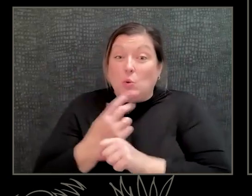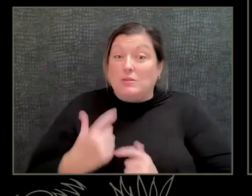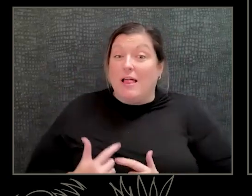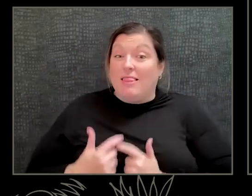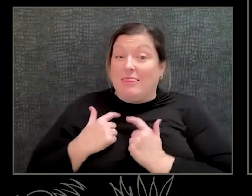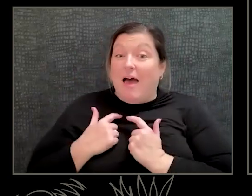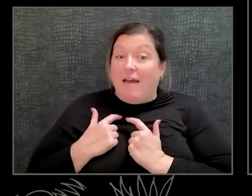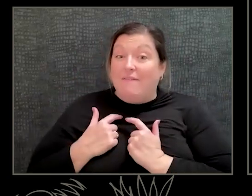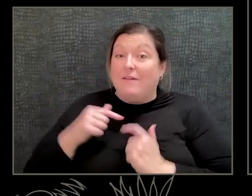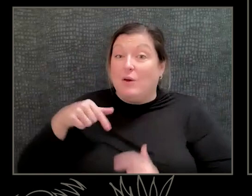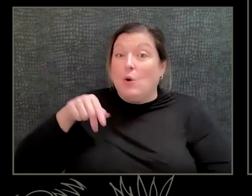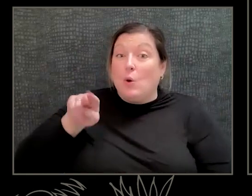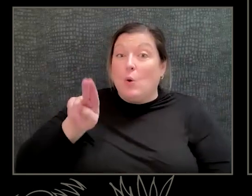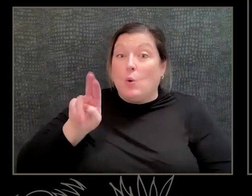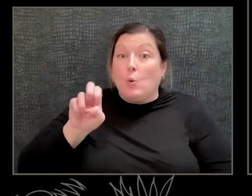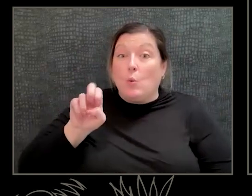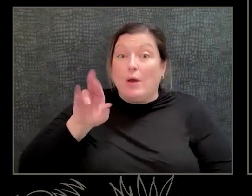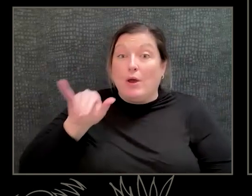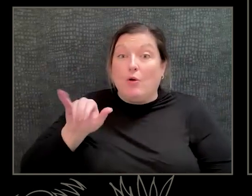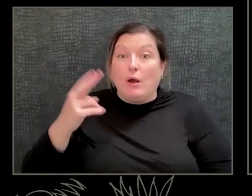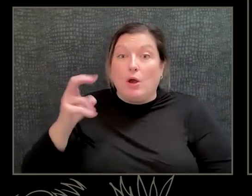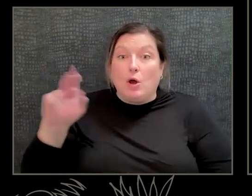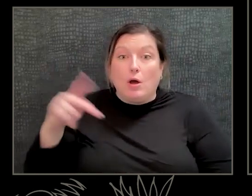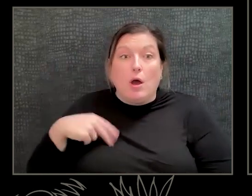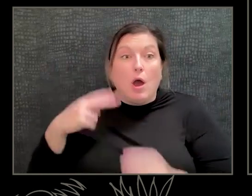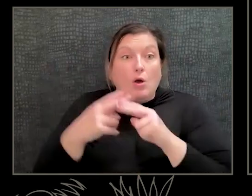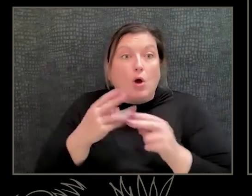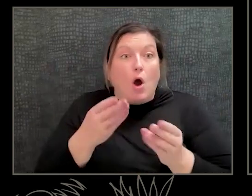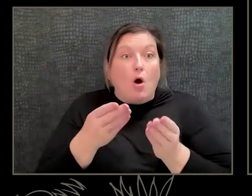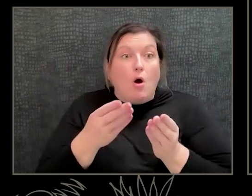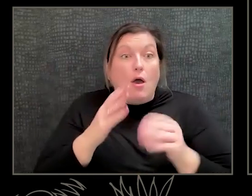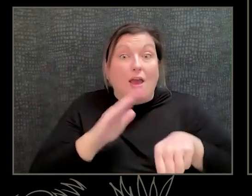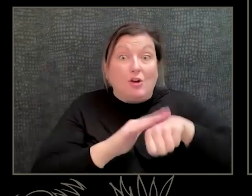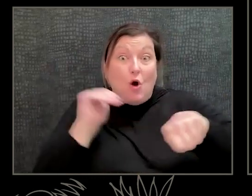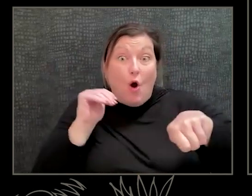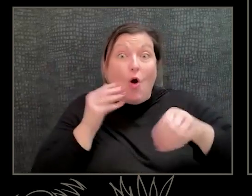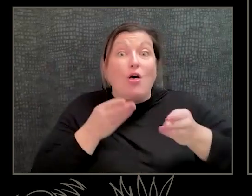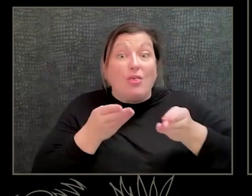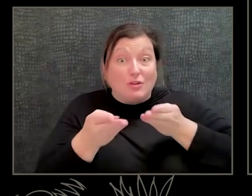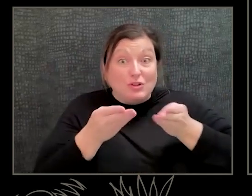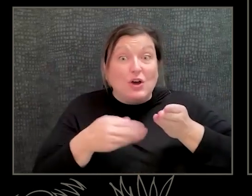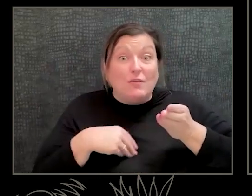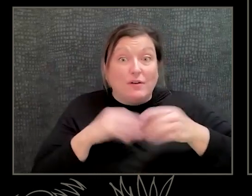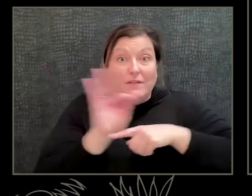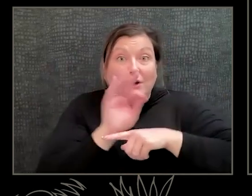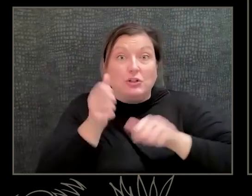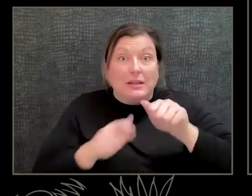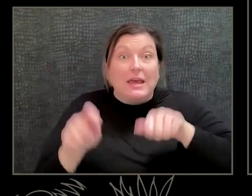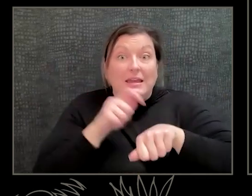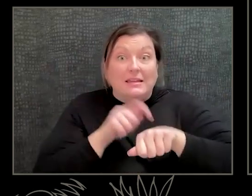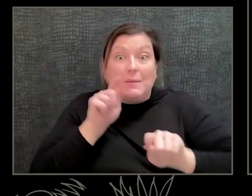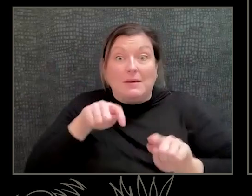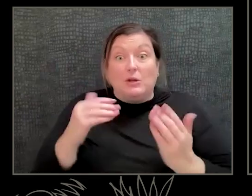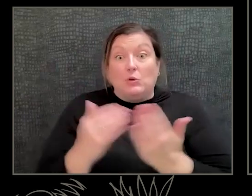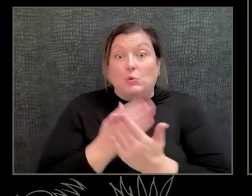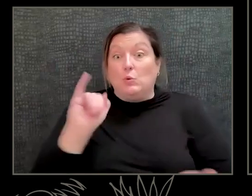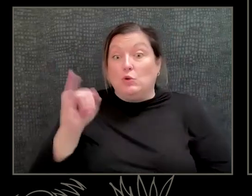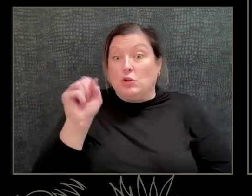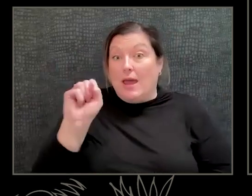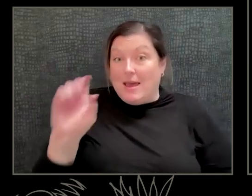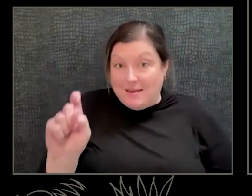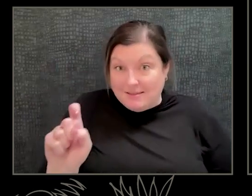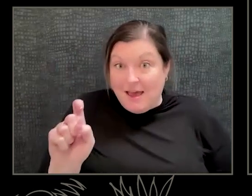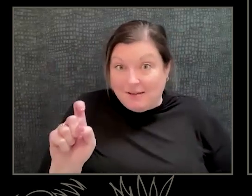and call that server function every time it needed a new JSX by sending